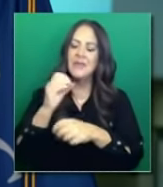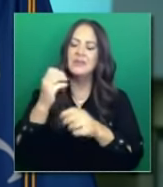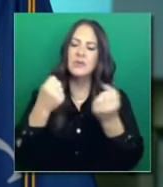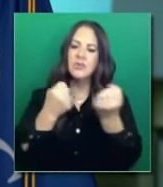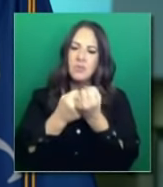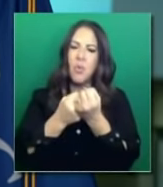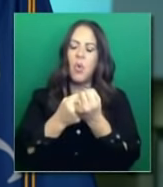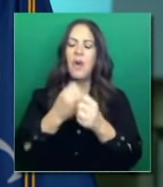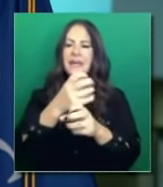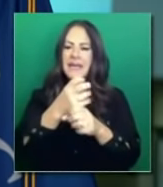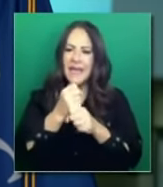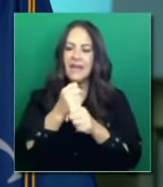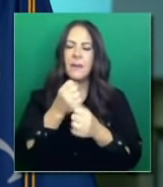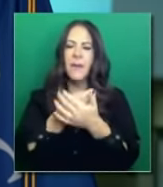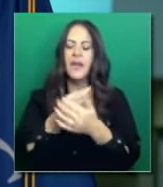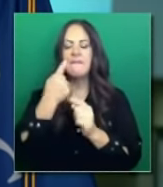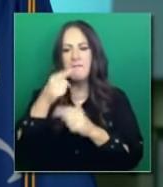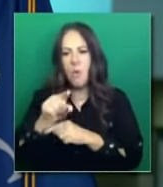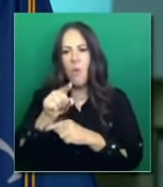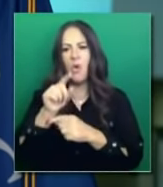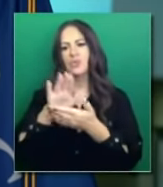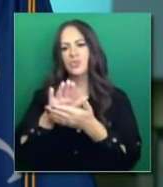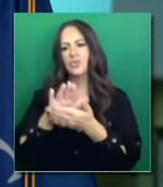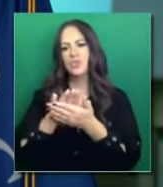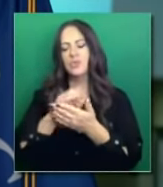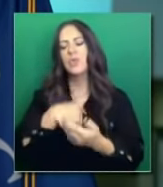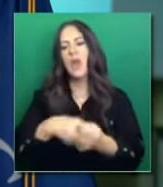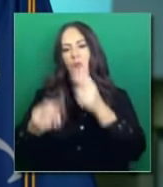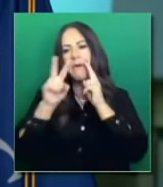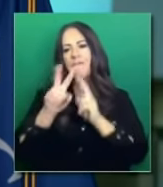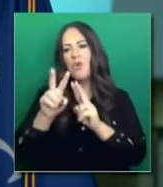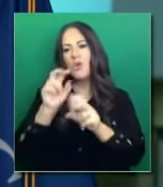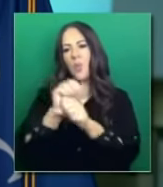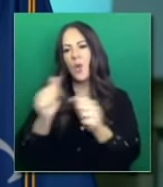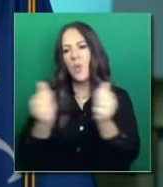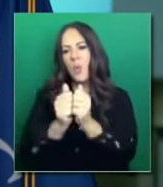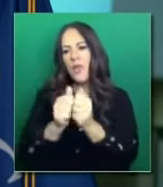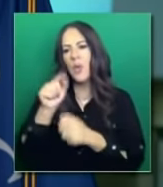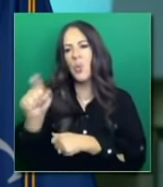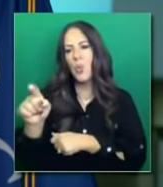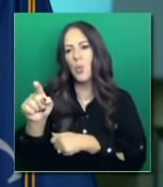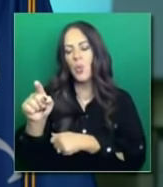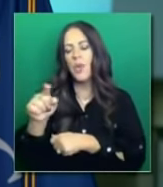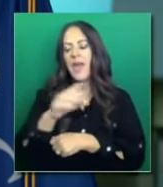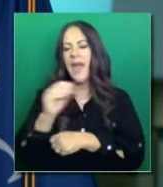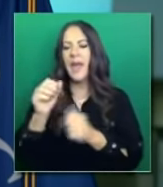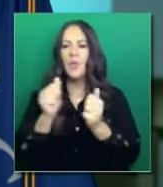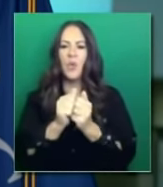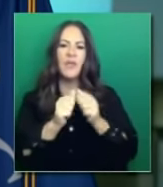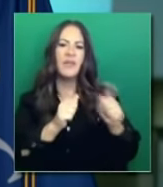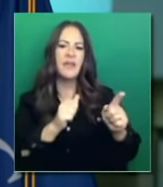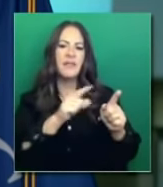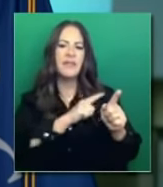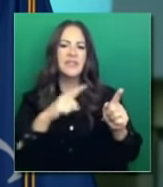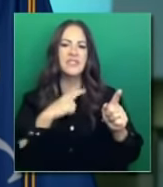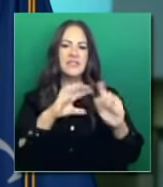our rhetoric. And so we look forward to working together with you and the legislature to move this early